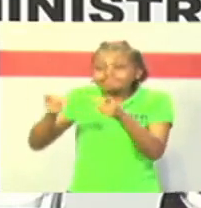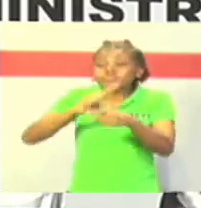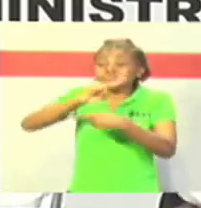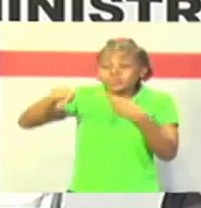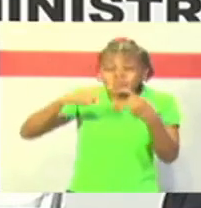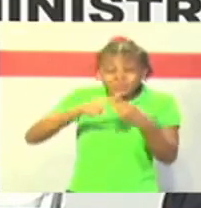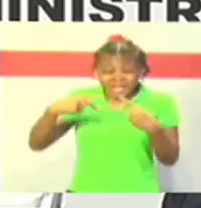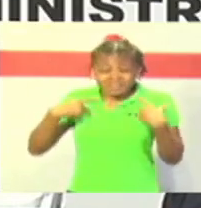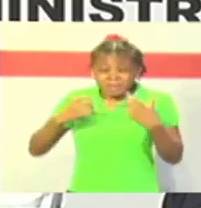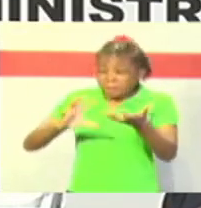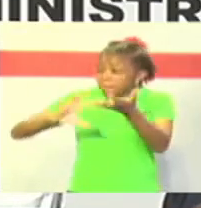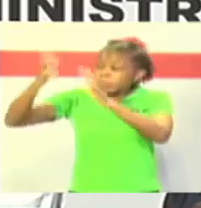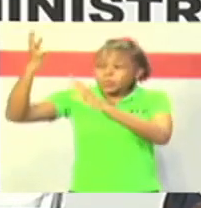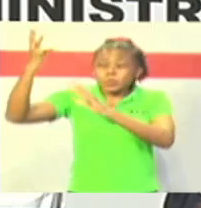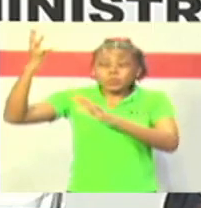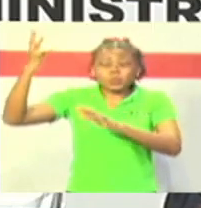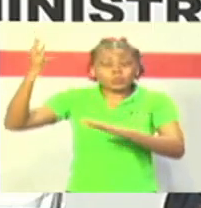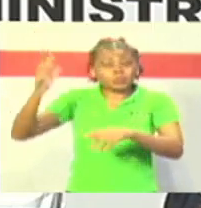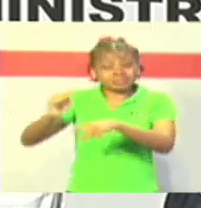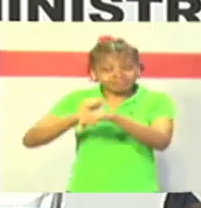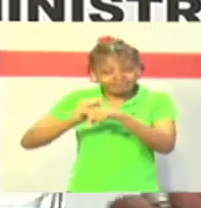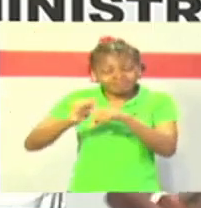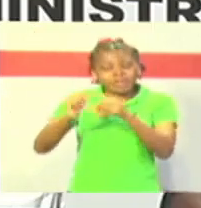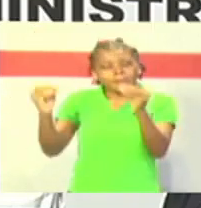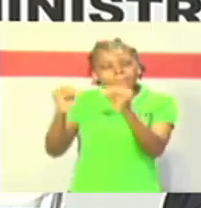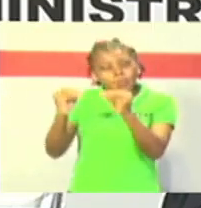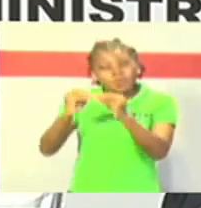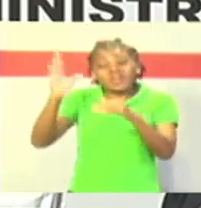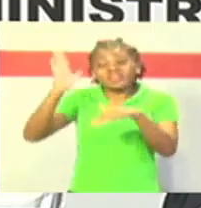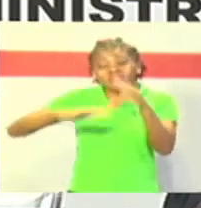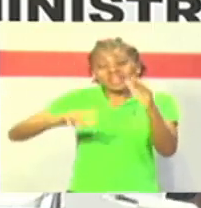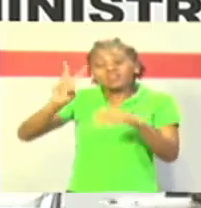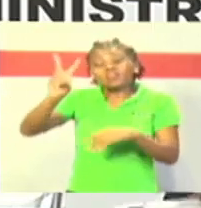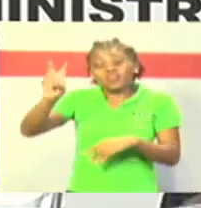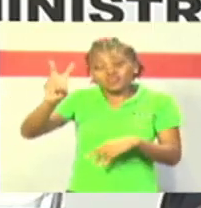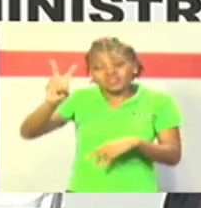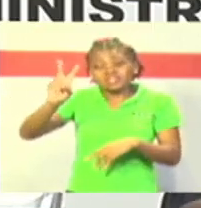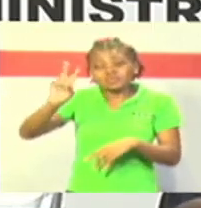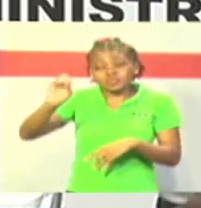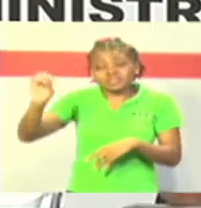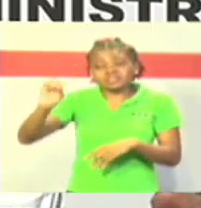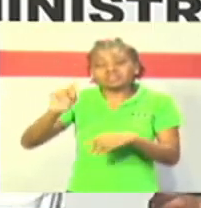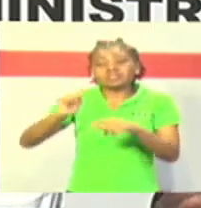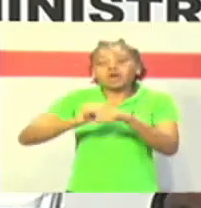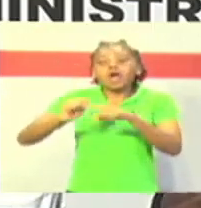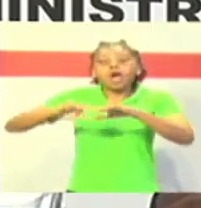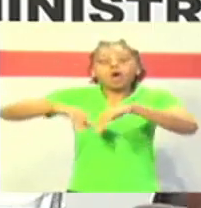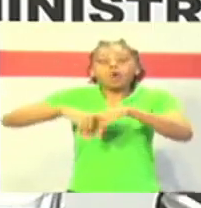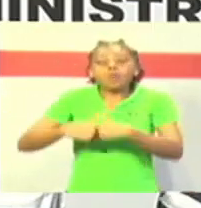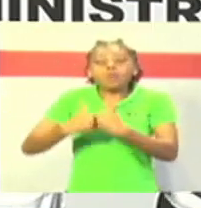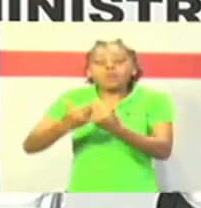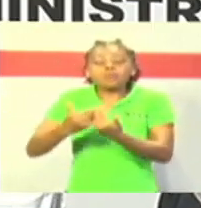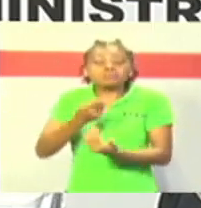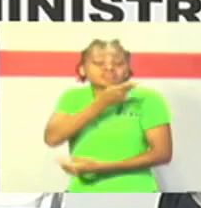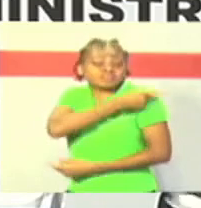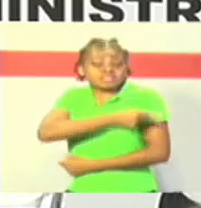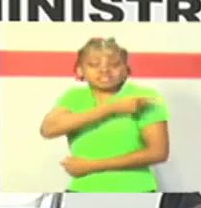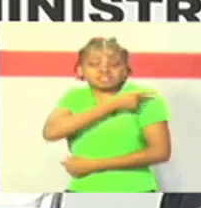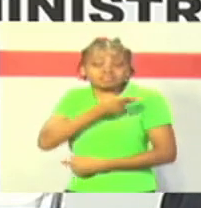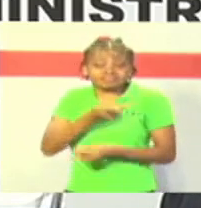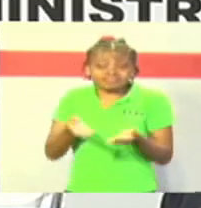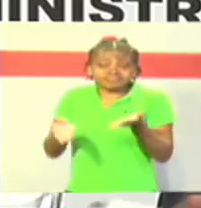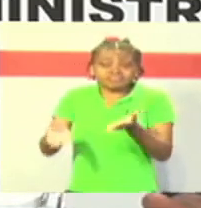trained over 200 members of staff. Lifting and moving, handling of the critically ill